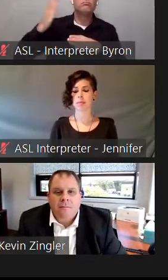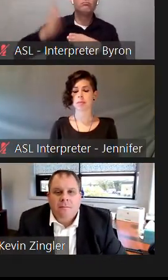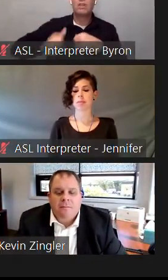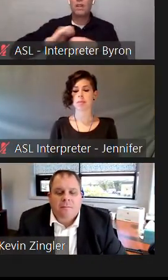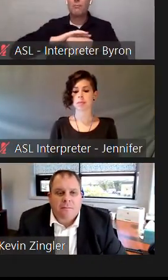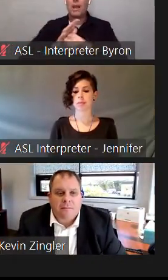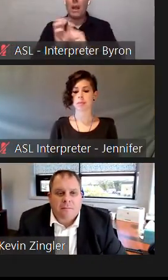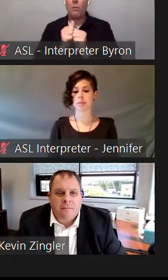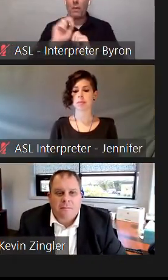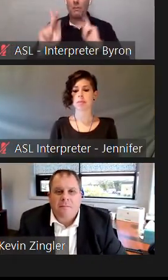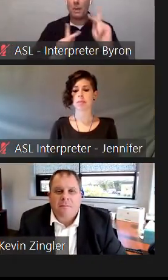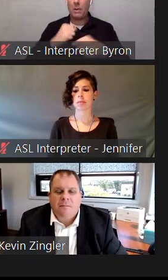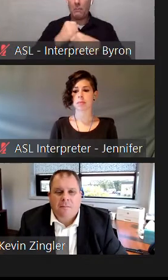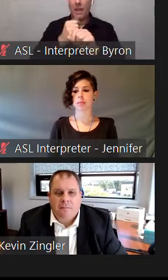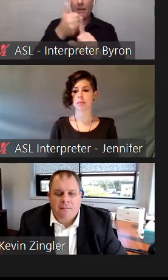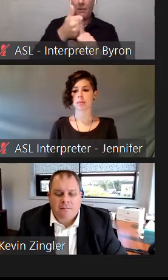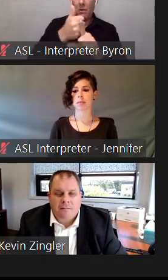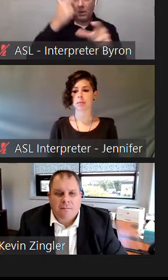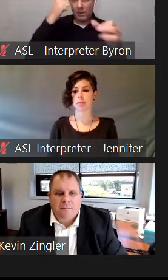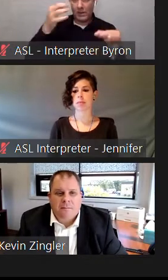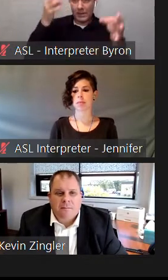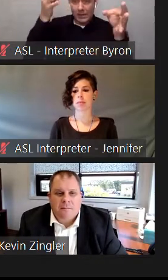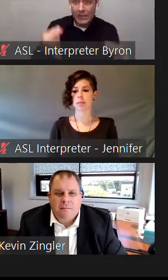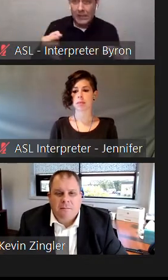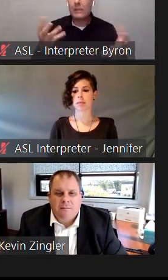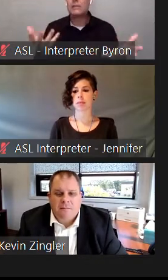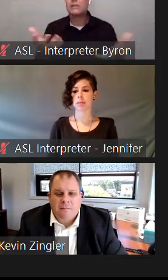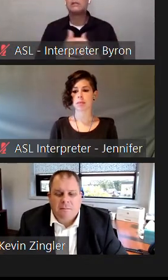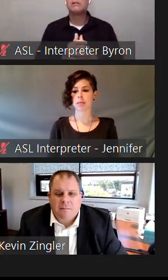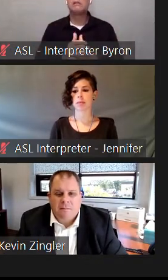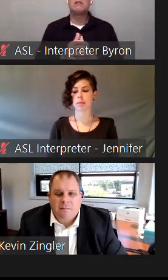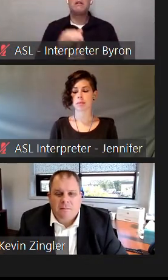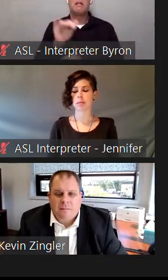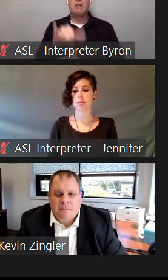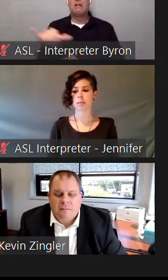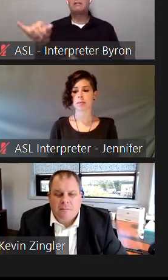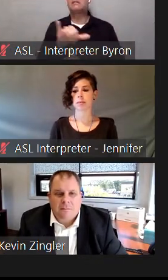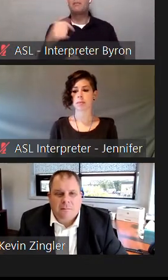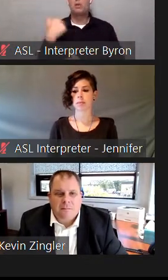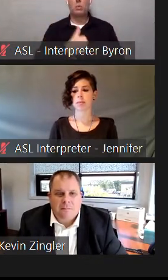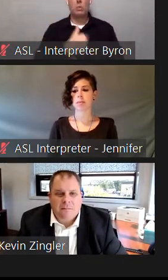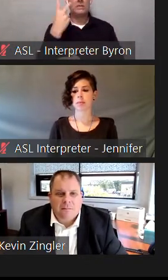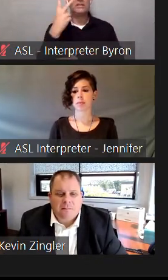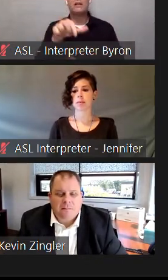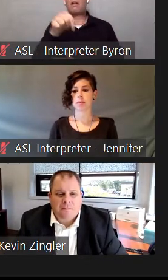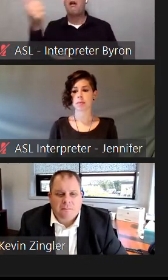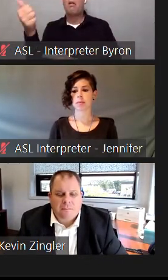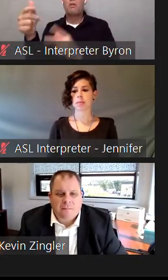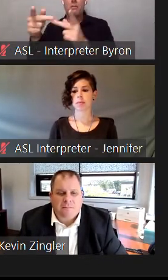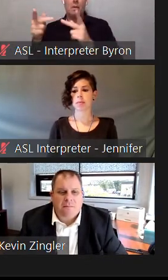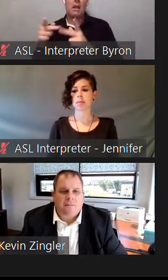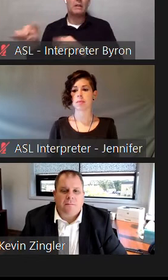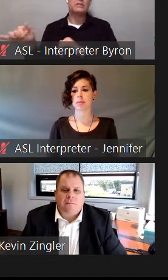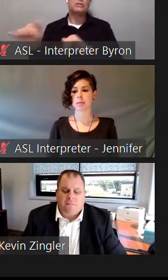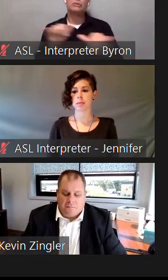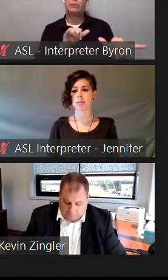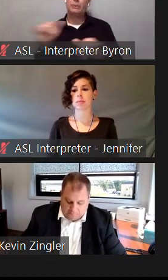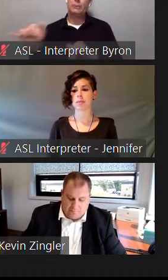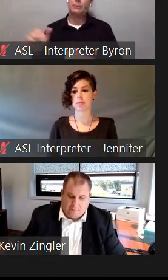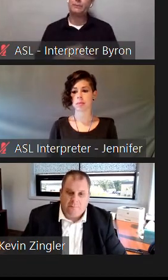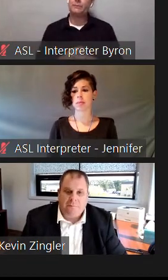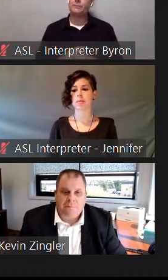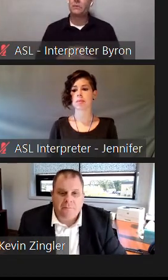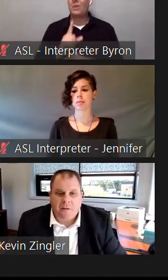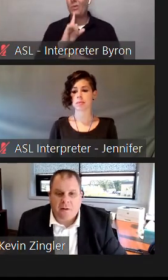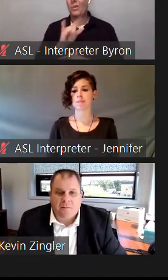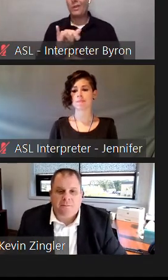people making their own determinations? And it's the same thing that we're seeing in other places. So ultimately,